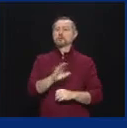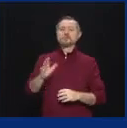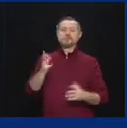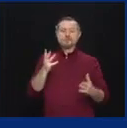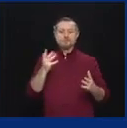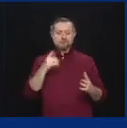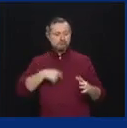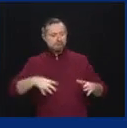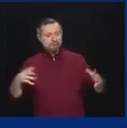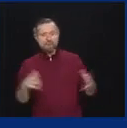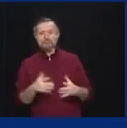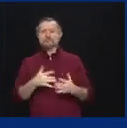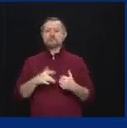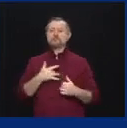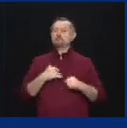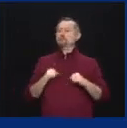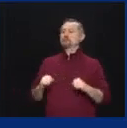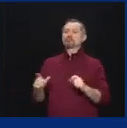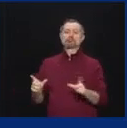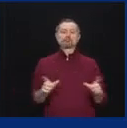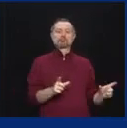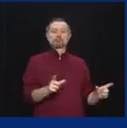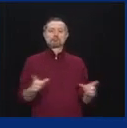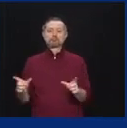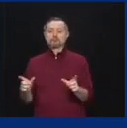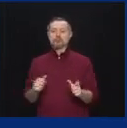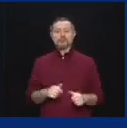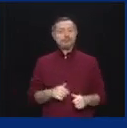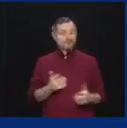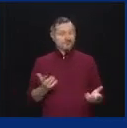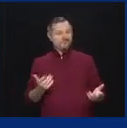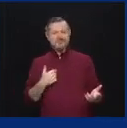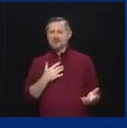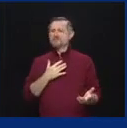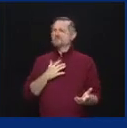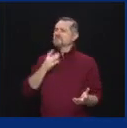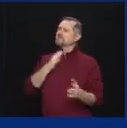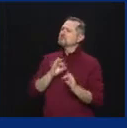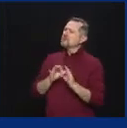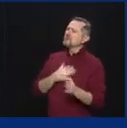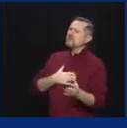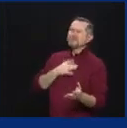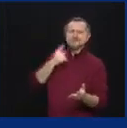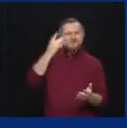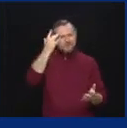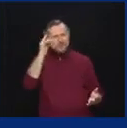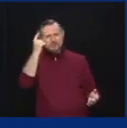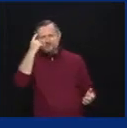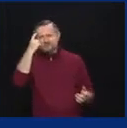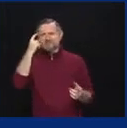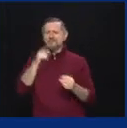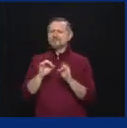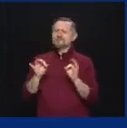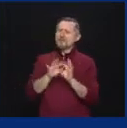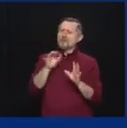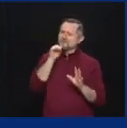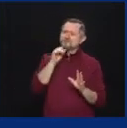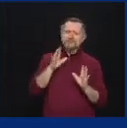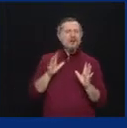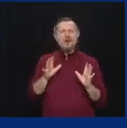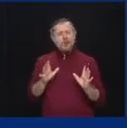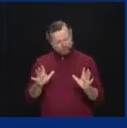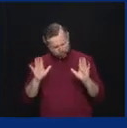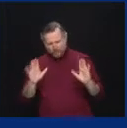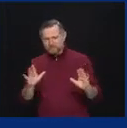we're heading into a time where people will be together more often. So continue being smart. We're going to get through this. We've done great. And I want to